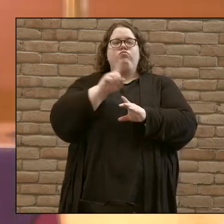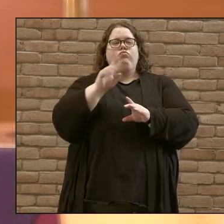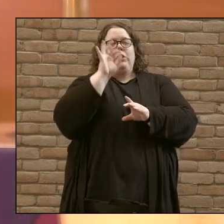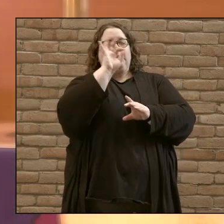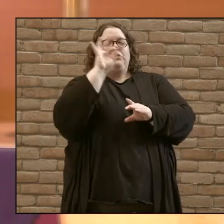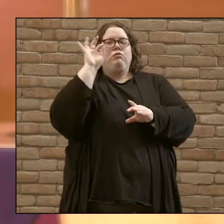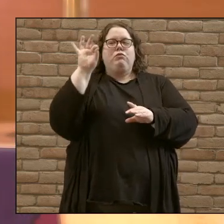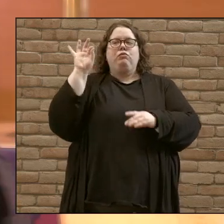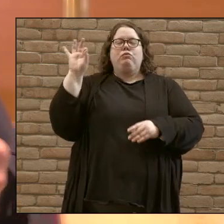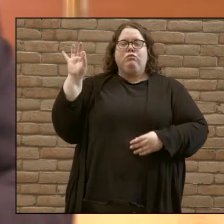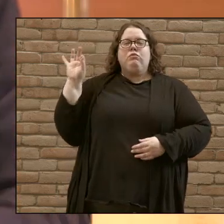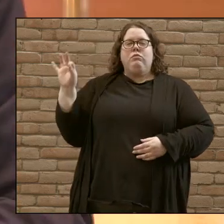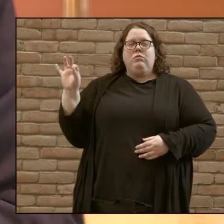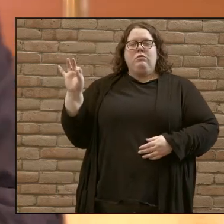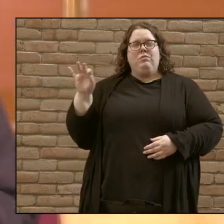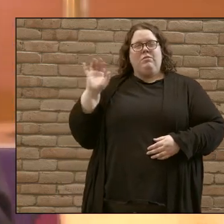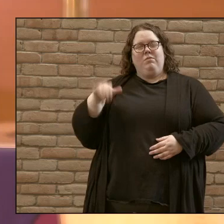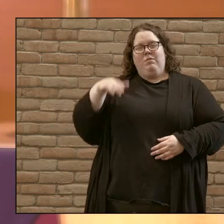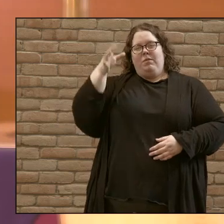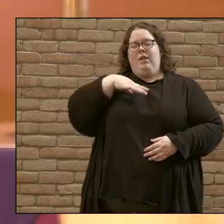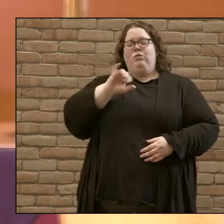Baptist is imprisoned.